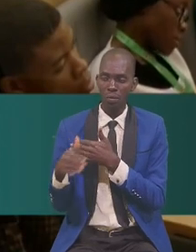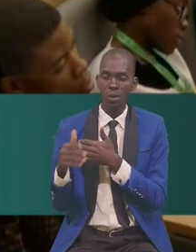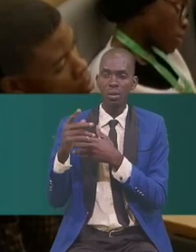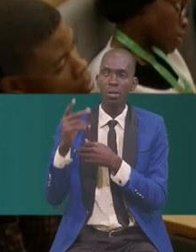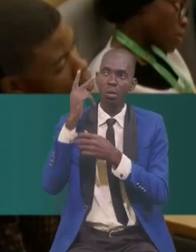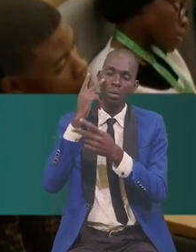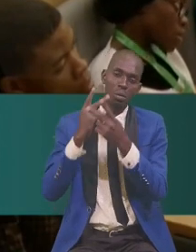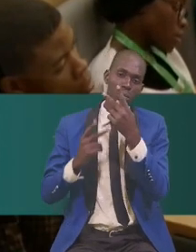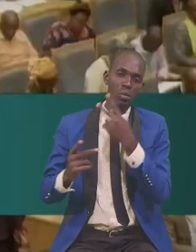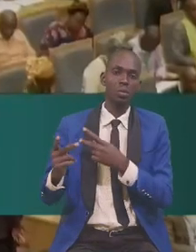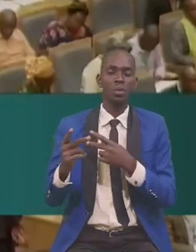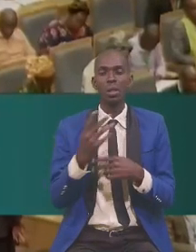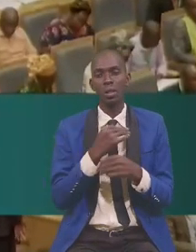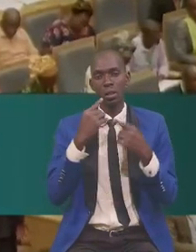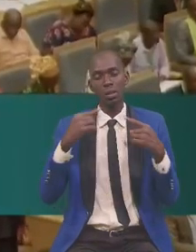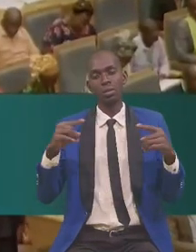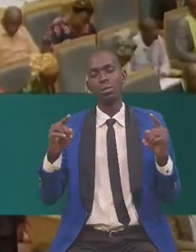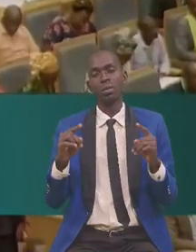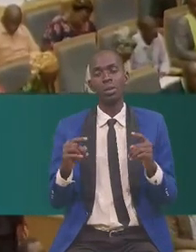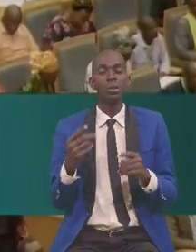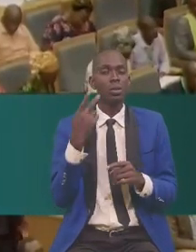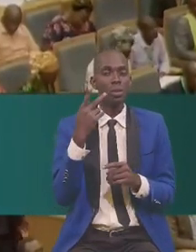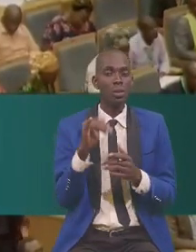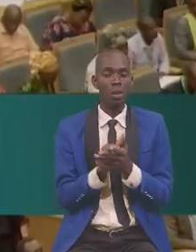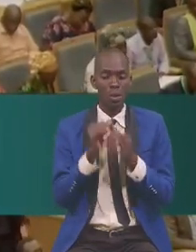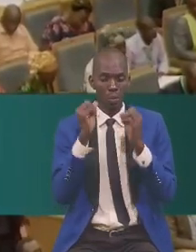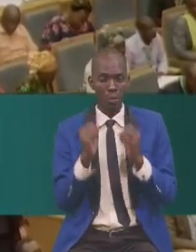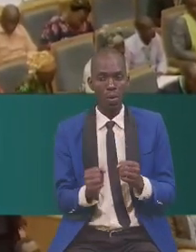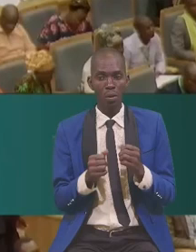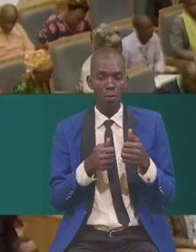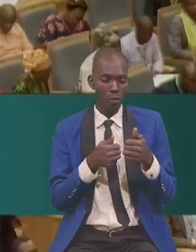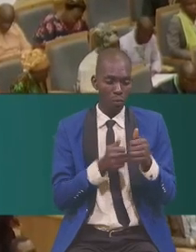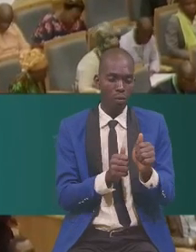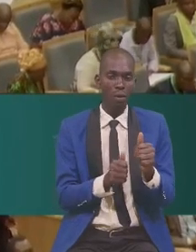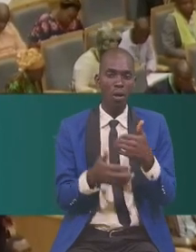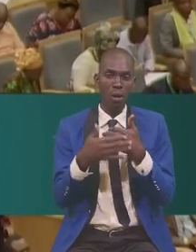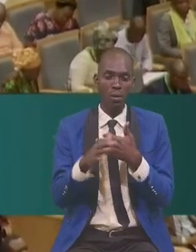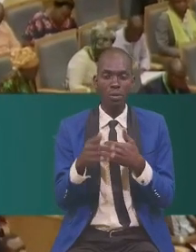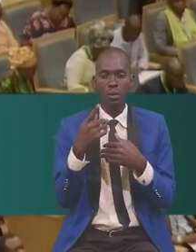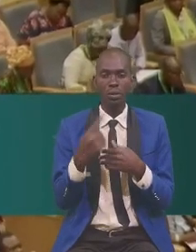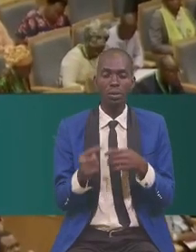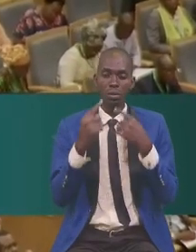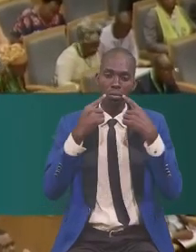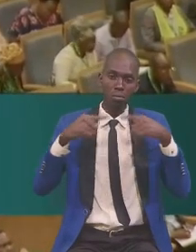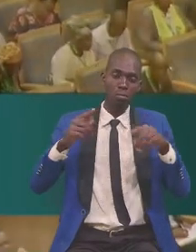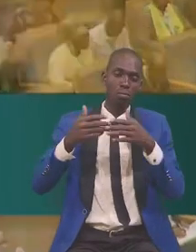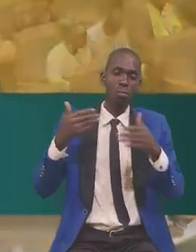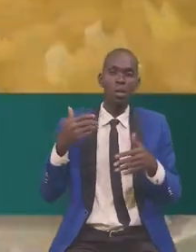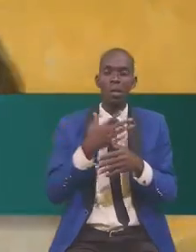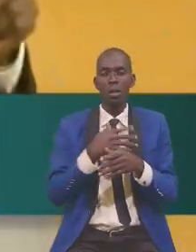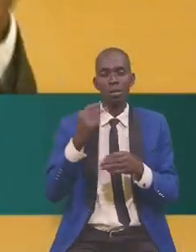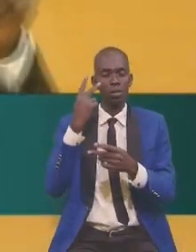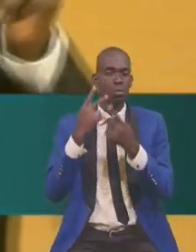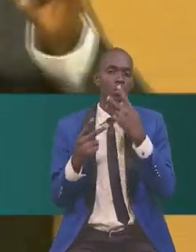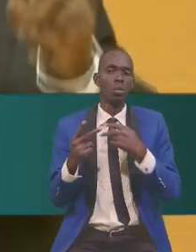the prediction. You see that power following after the prediction and the prophecy. When we